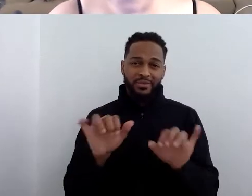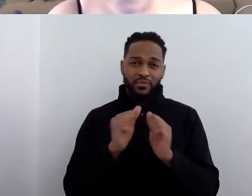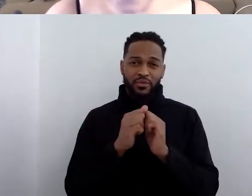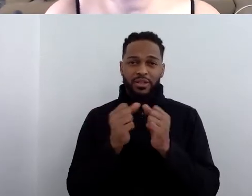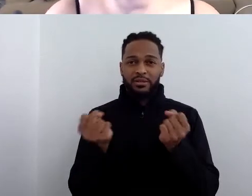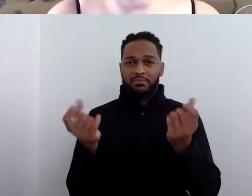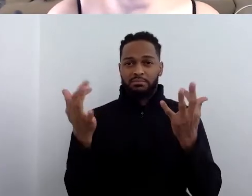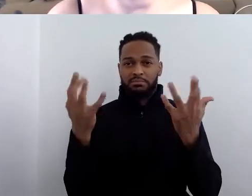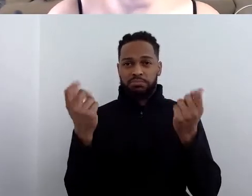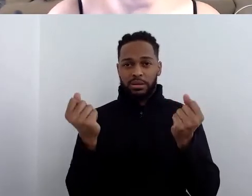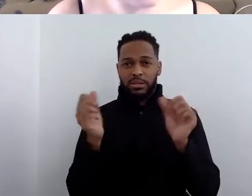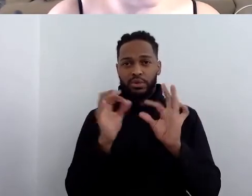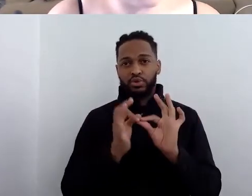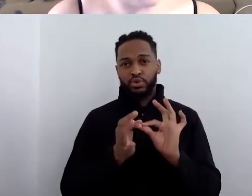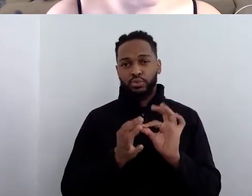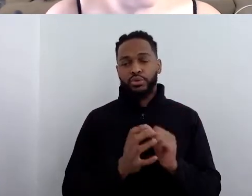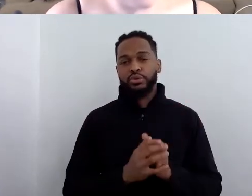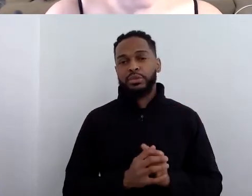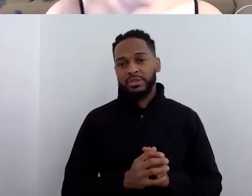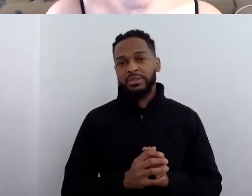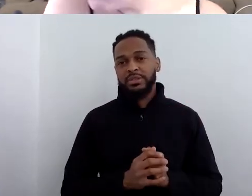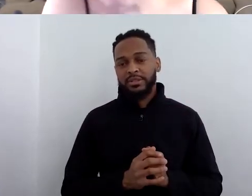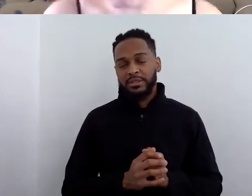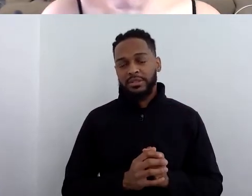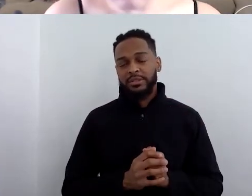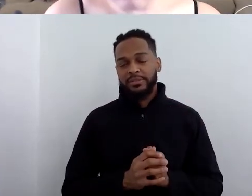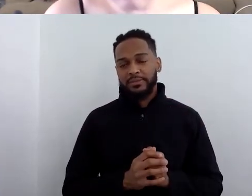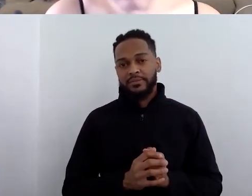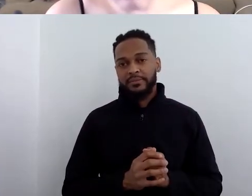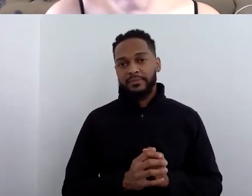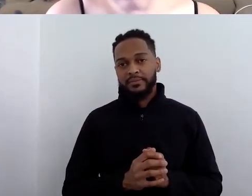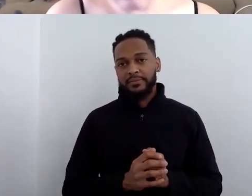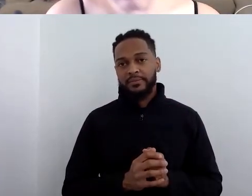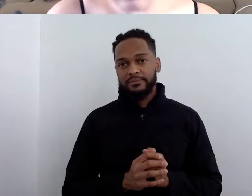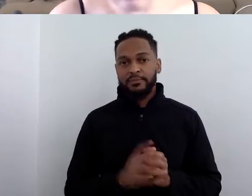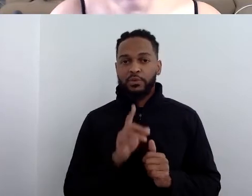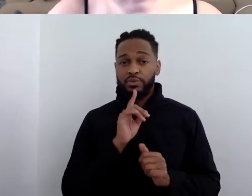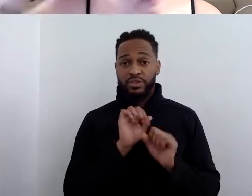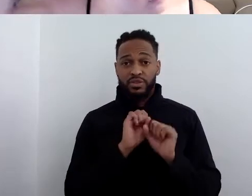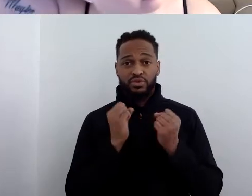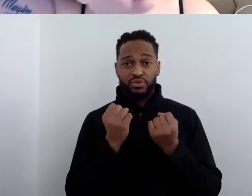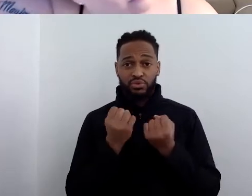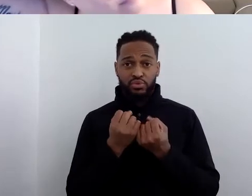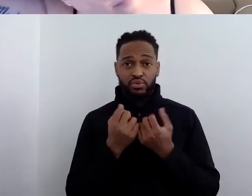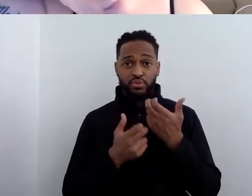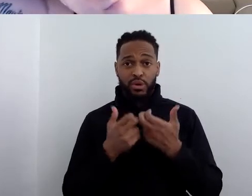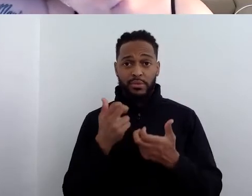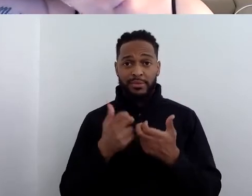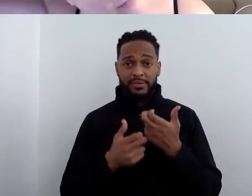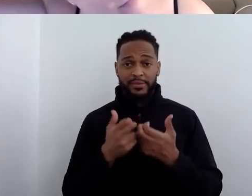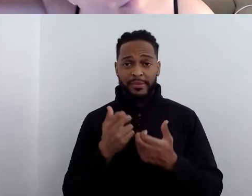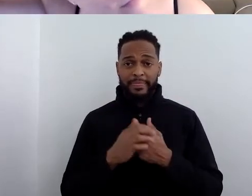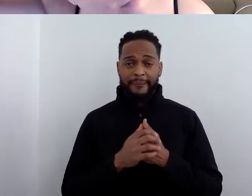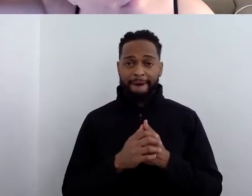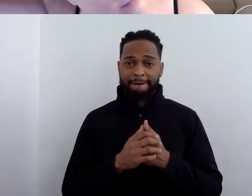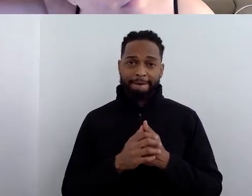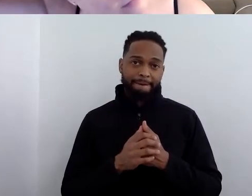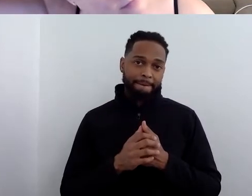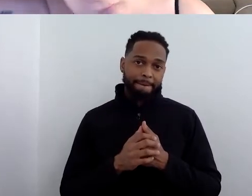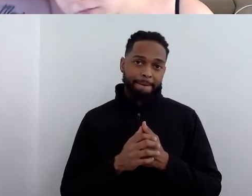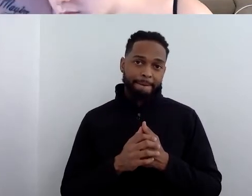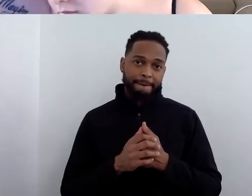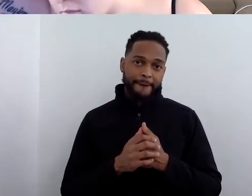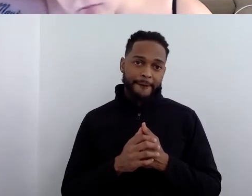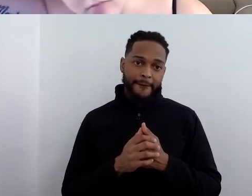too, and this is like sorry, I didn't mean to cut you off. Like it's a social issue, you know. It's not. There are people even that aren't